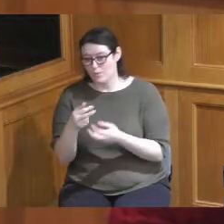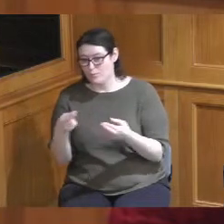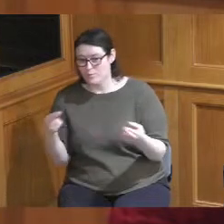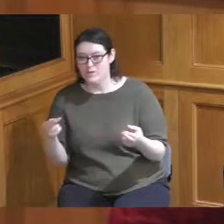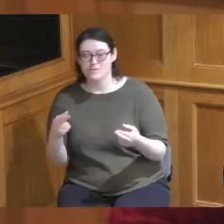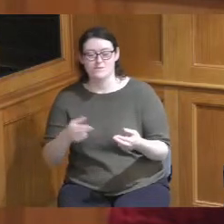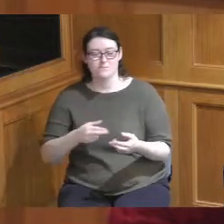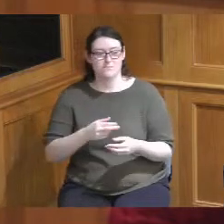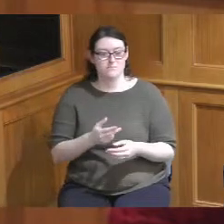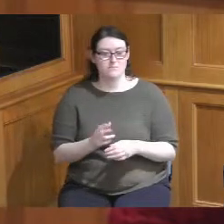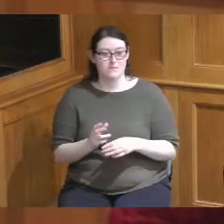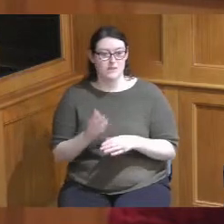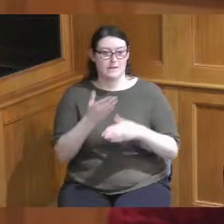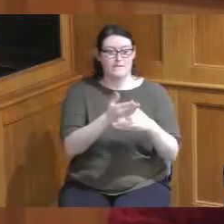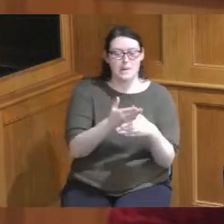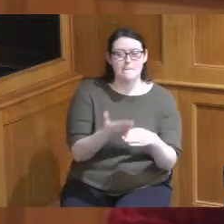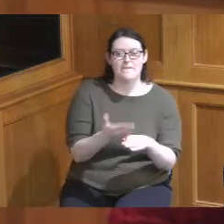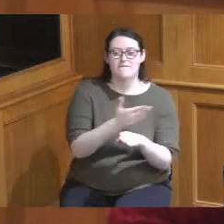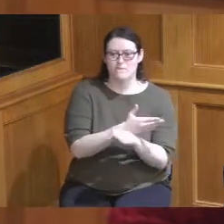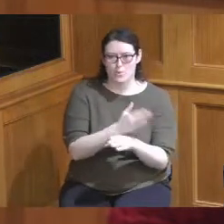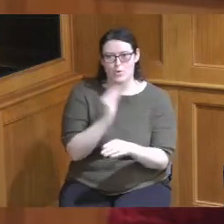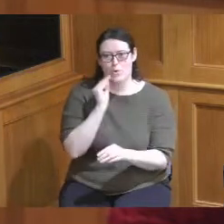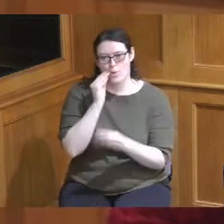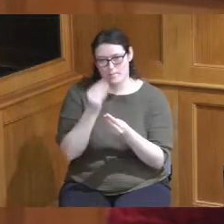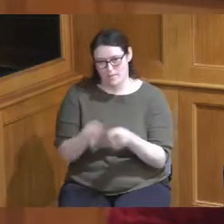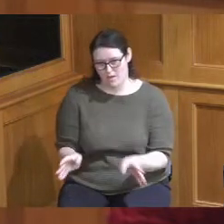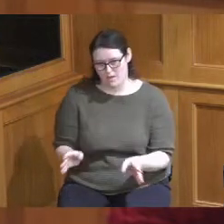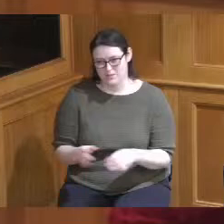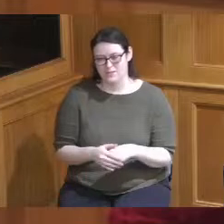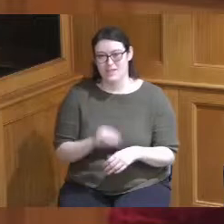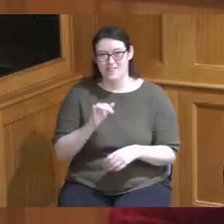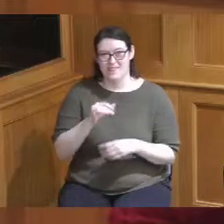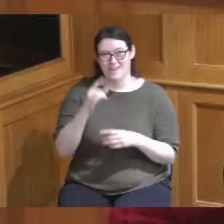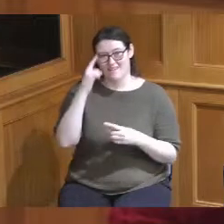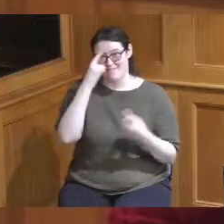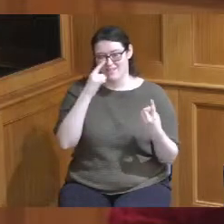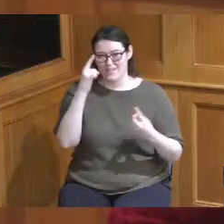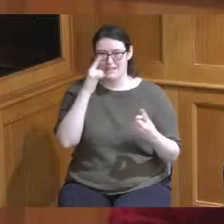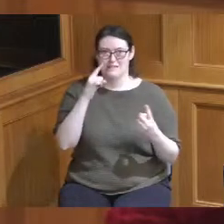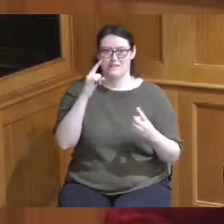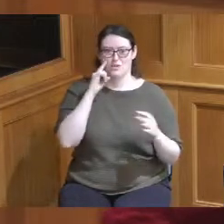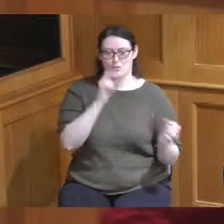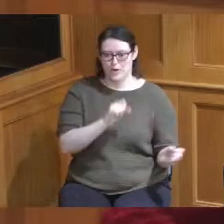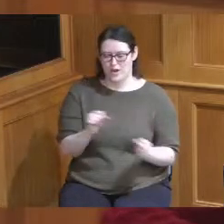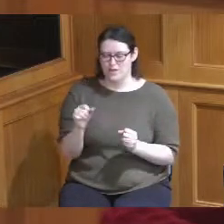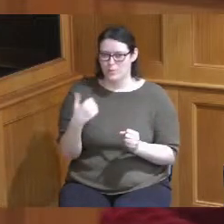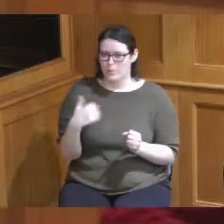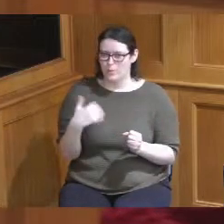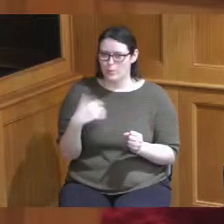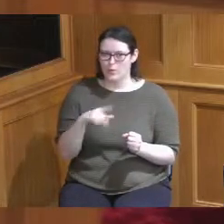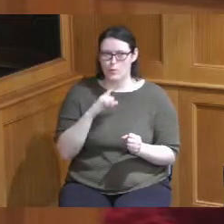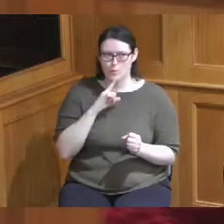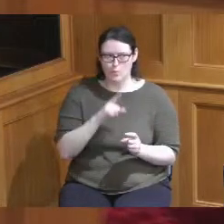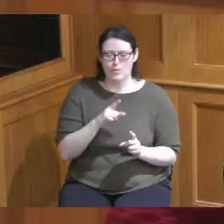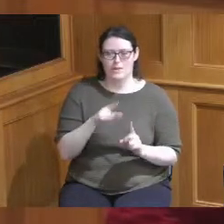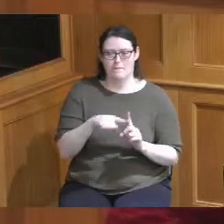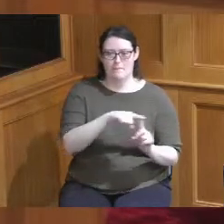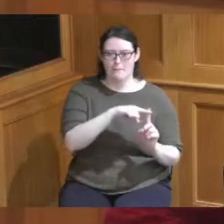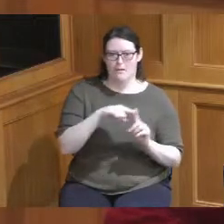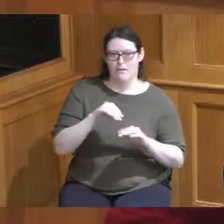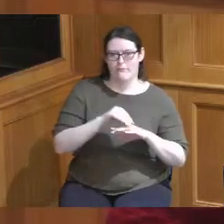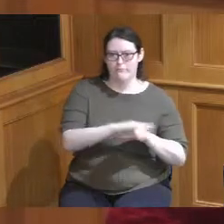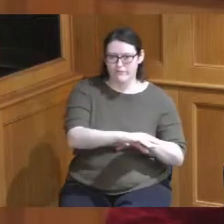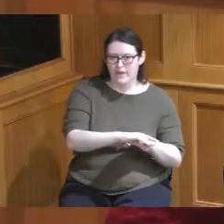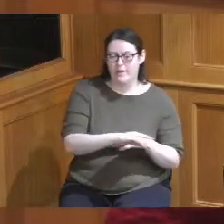before someone ends up living on the street. And this kind of forward-thinking innovation makes a lasting difference, addressing not just the symptoms